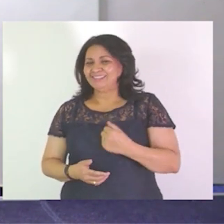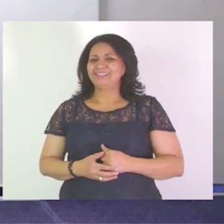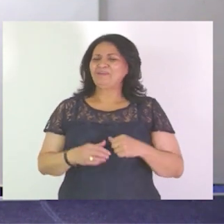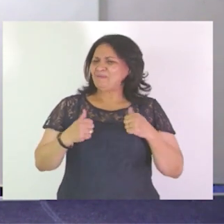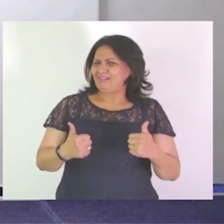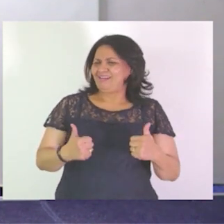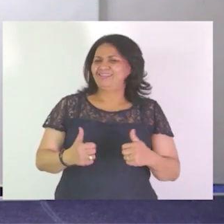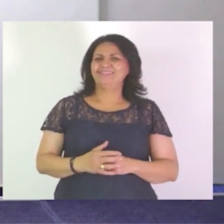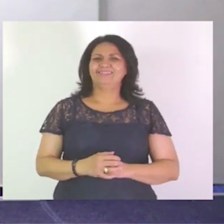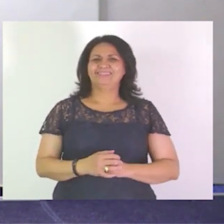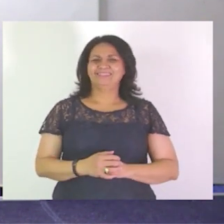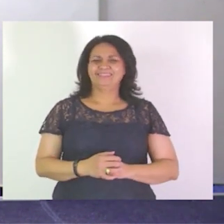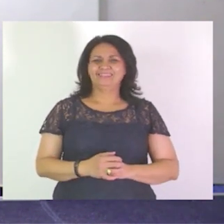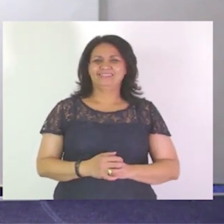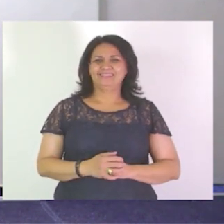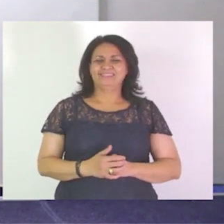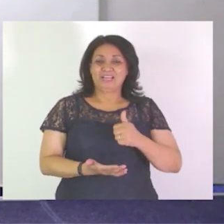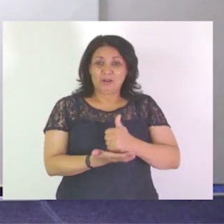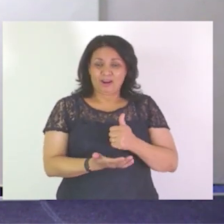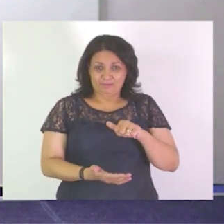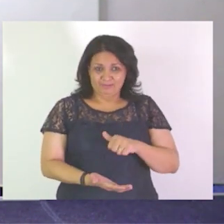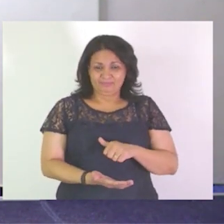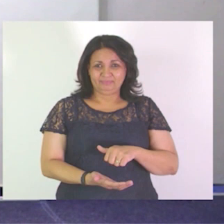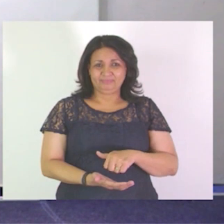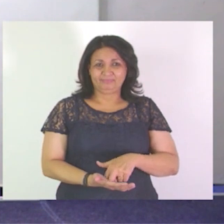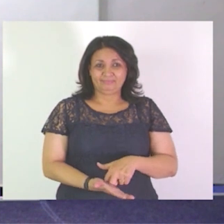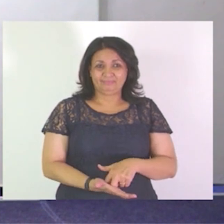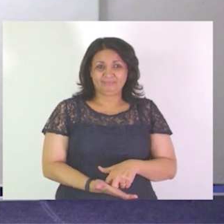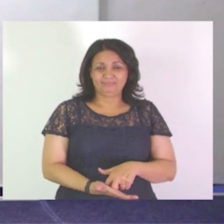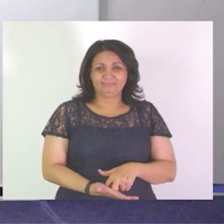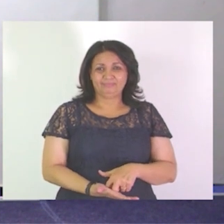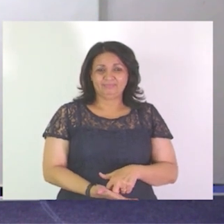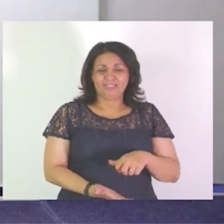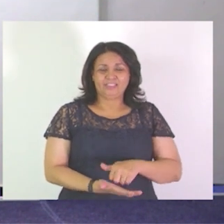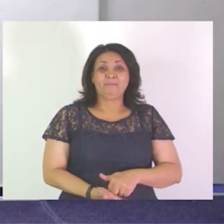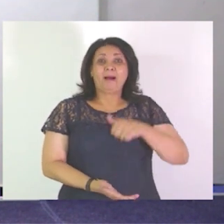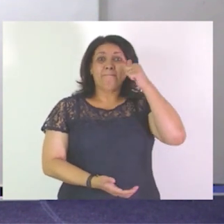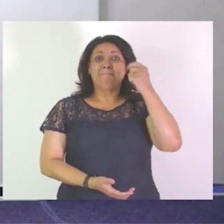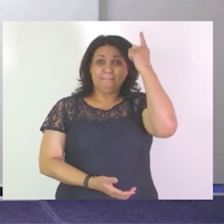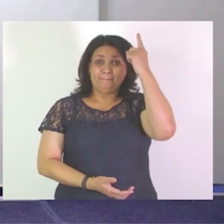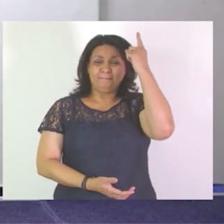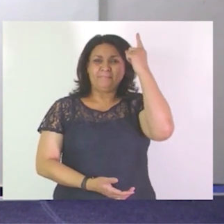Well done. Go down, crouch down, and jump up.